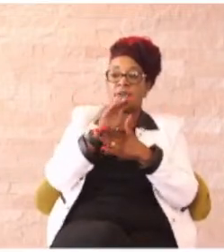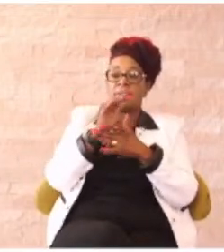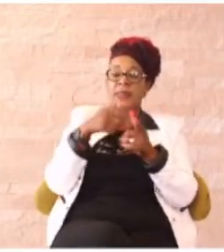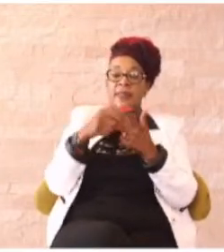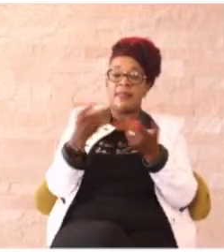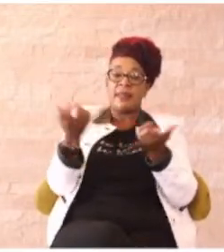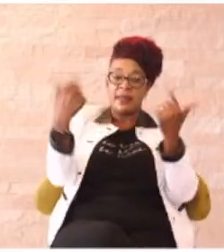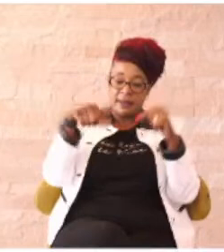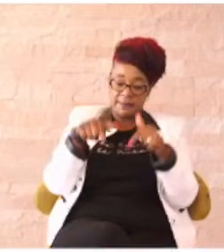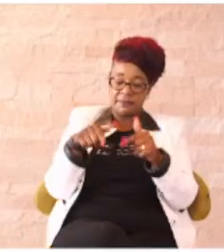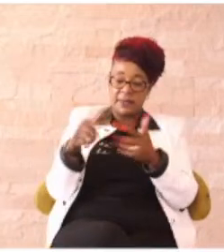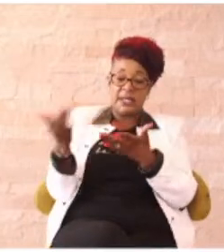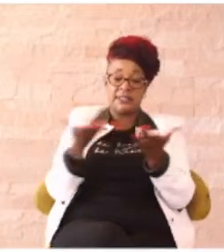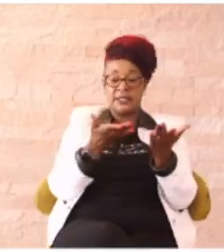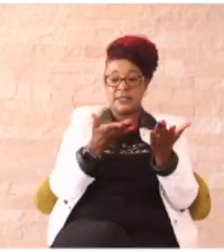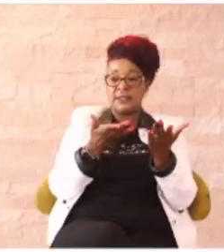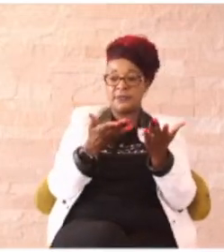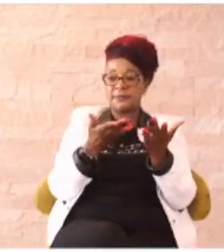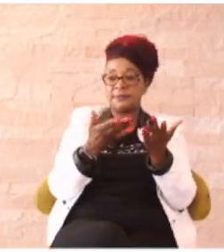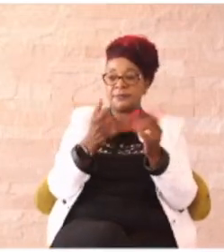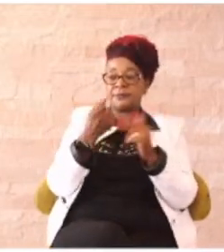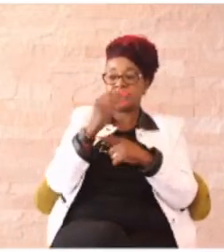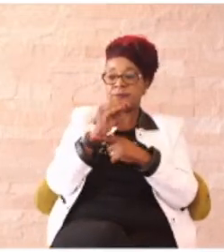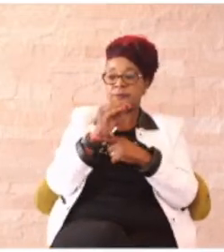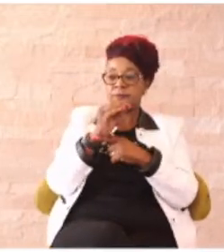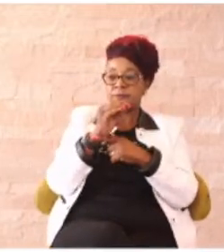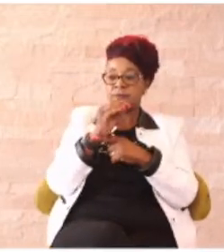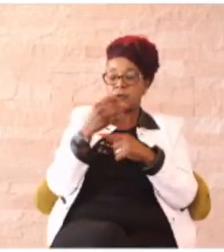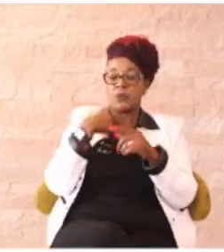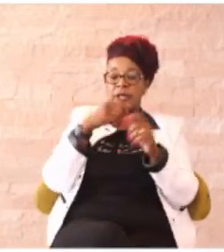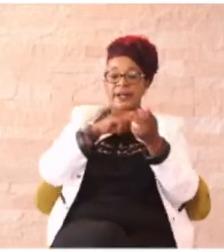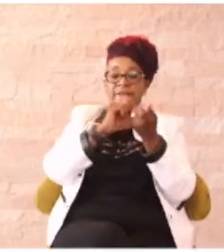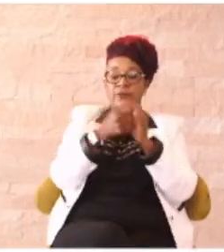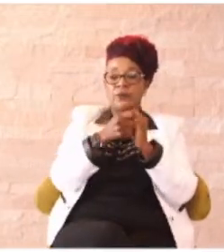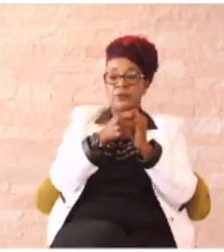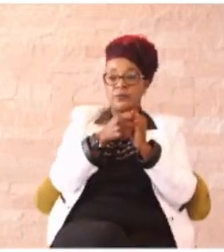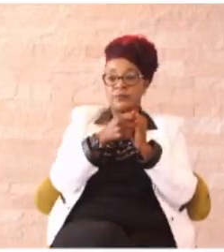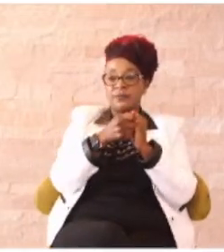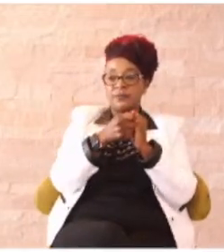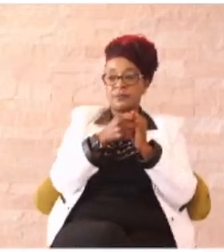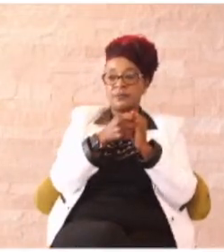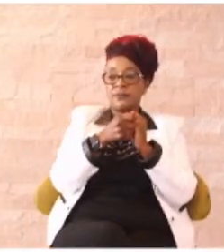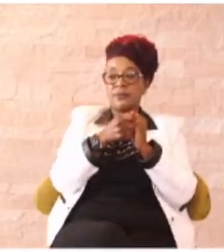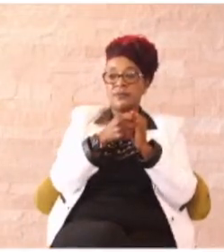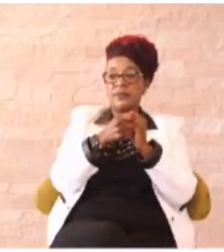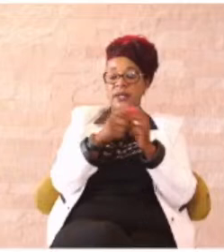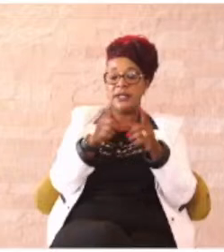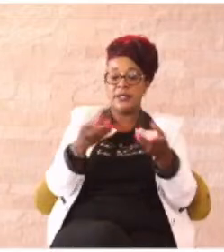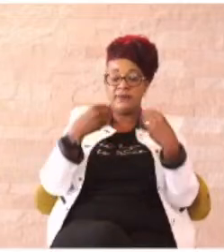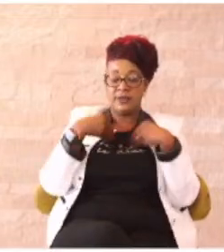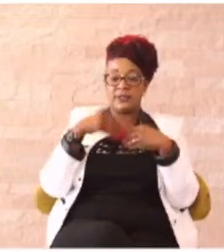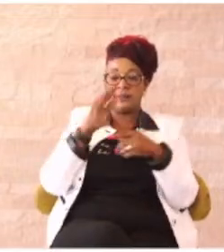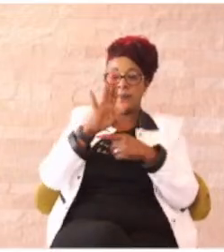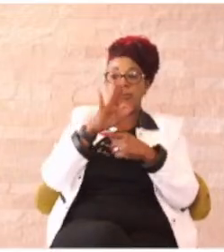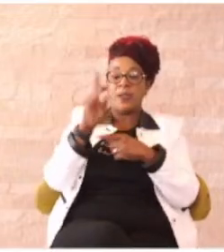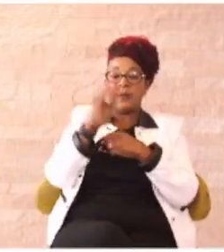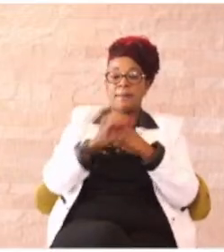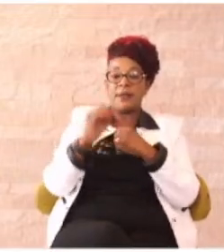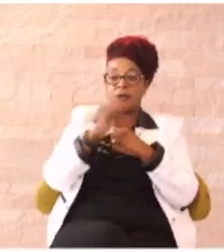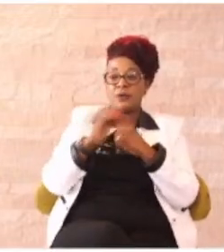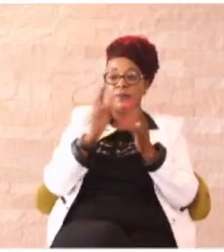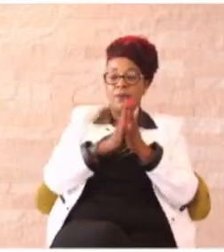and attend the workshop, review our work, and give us opinions on the issue